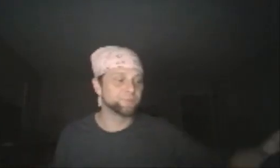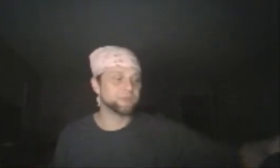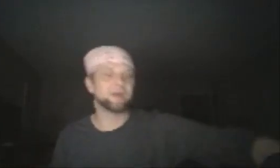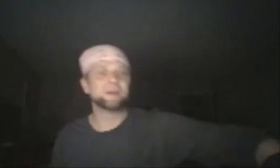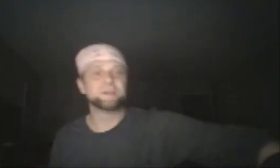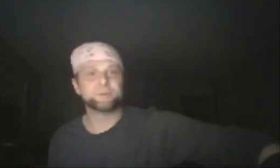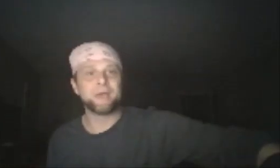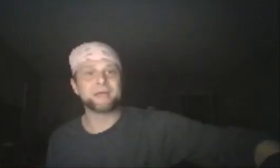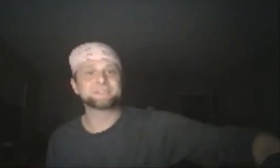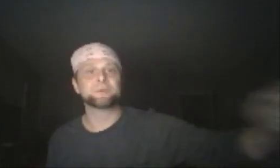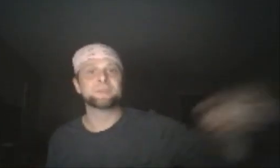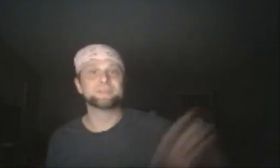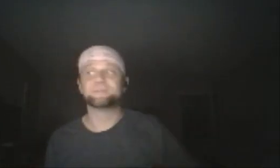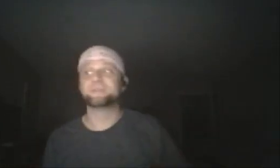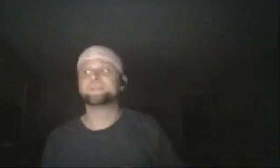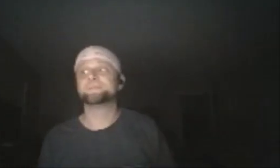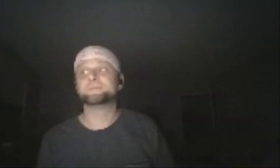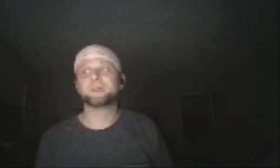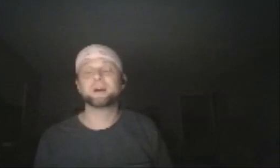refute that, to ask for